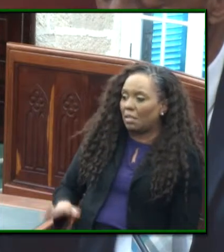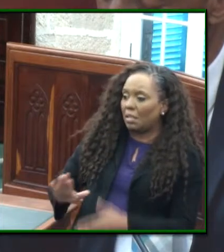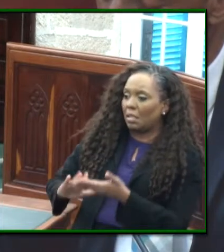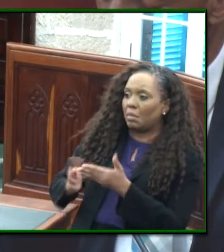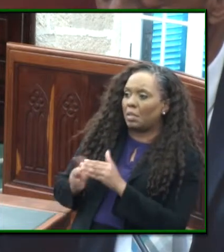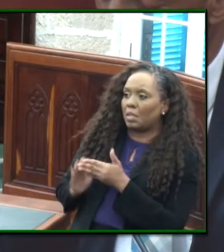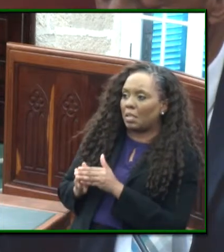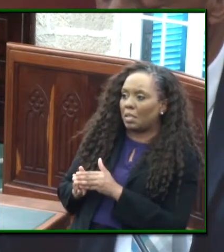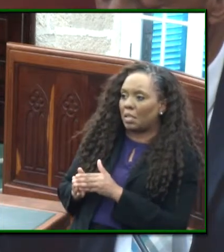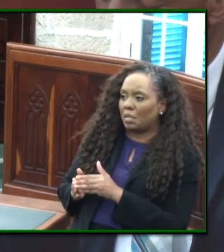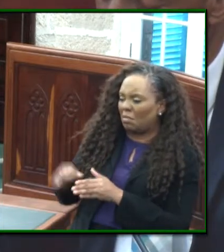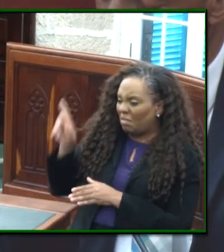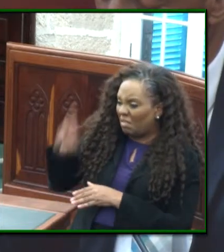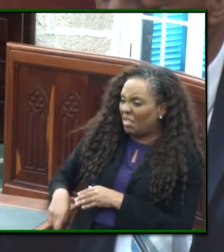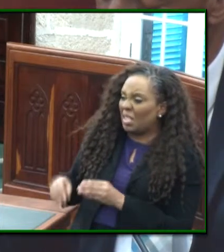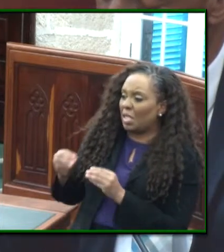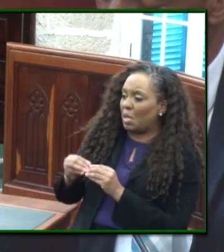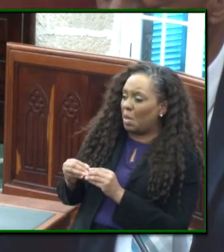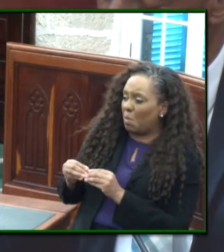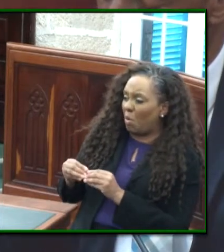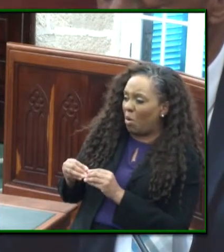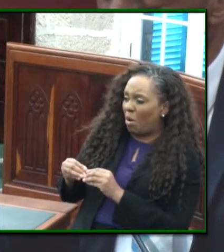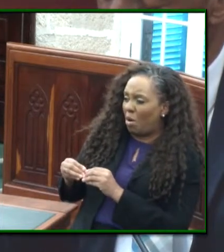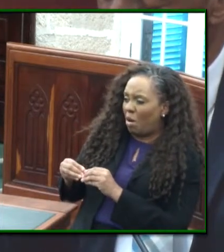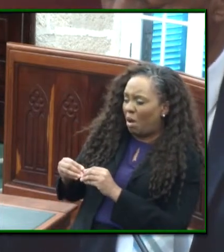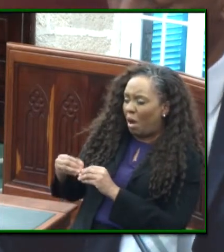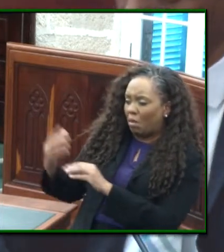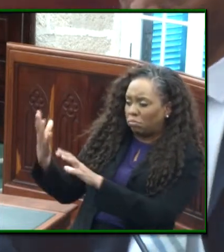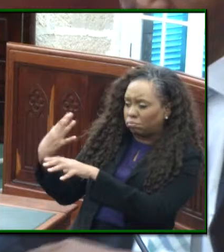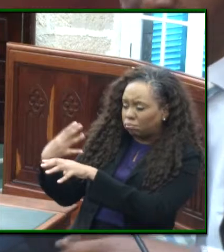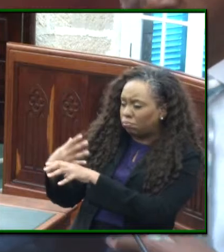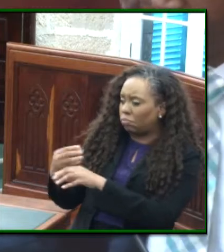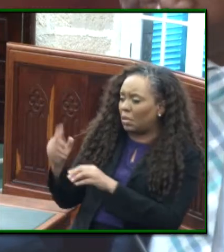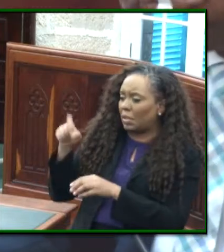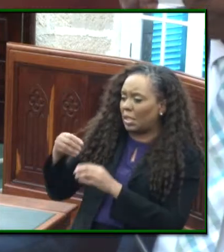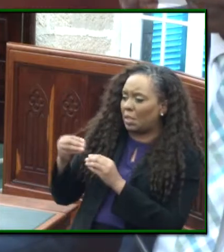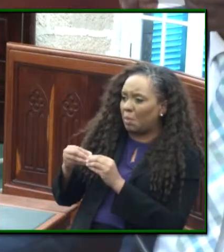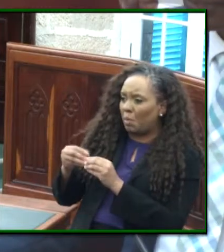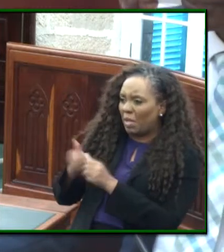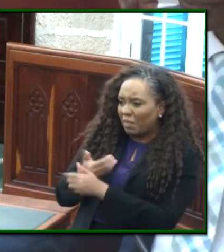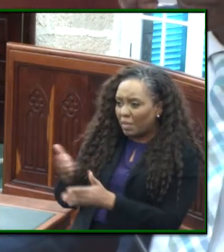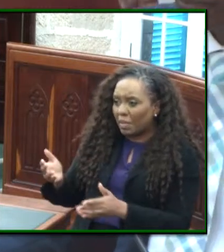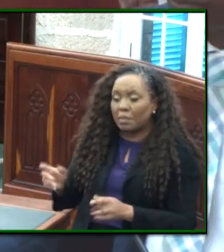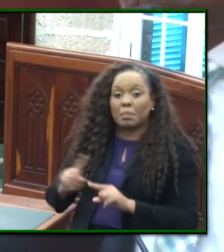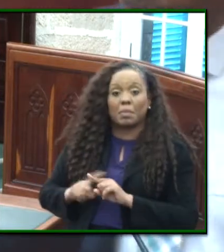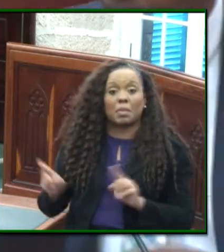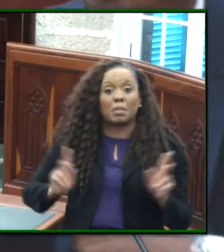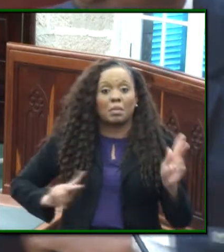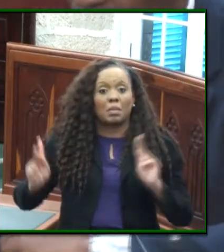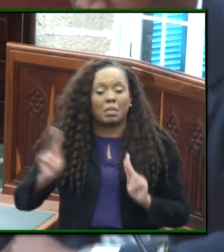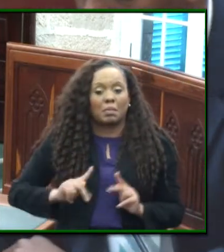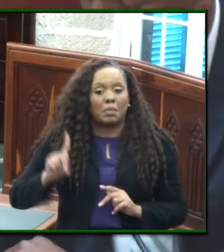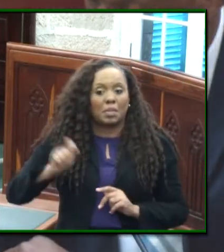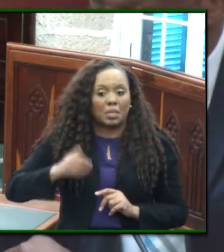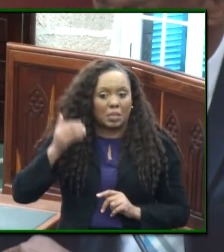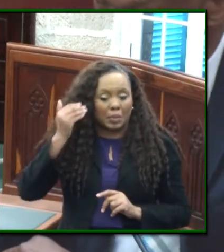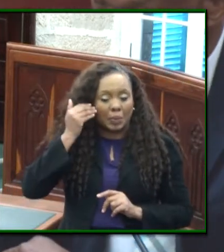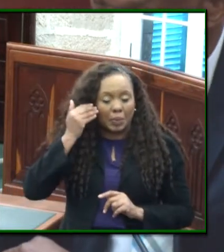there's some specifics that I will not go into, but I think the public must be made aware that